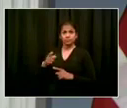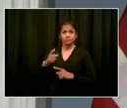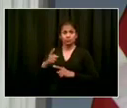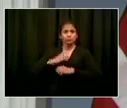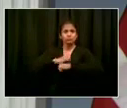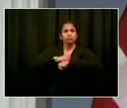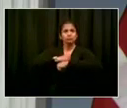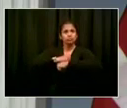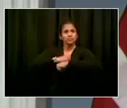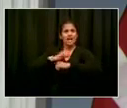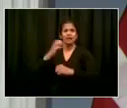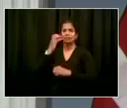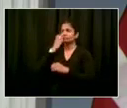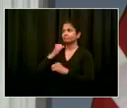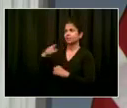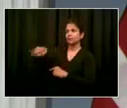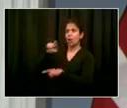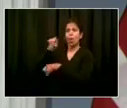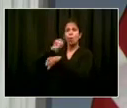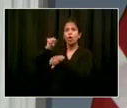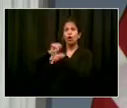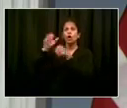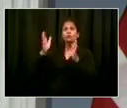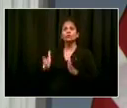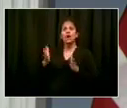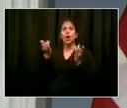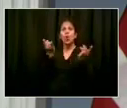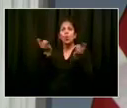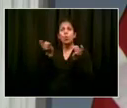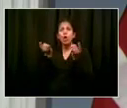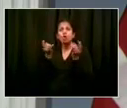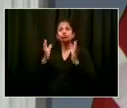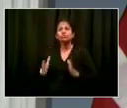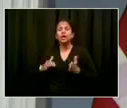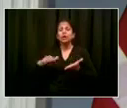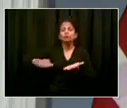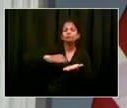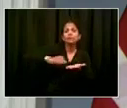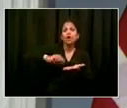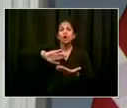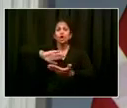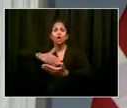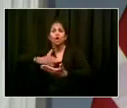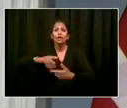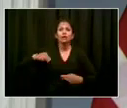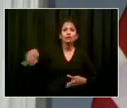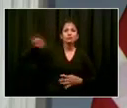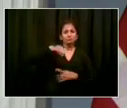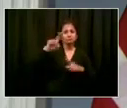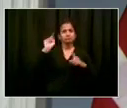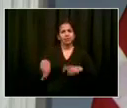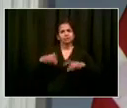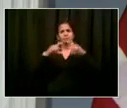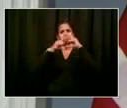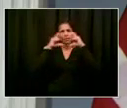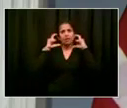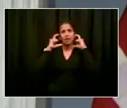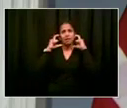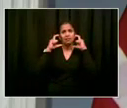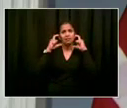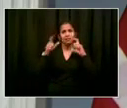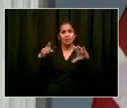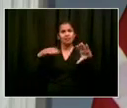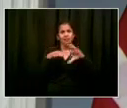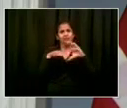restaurants, who are there almost every day for their occupation. So all of those things taken